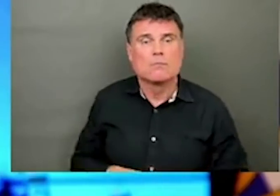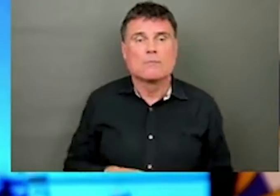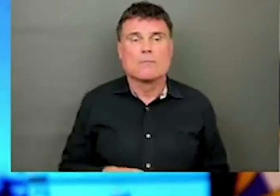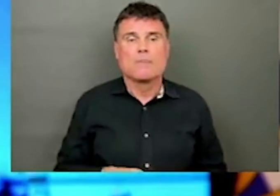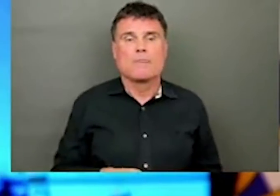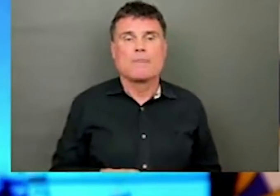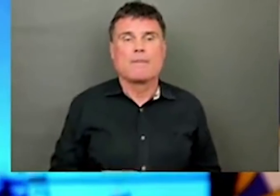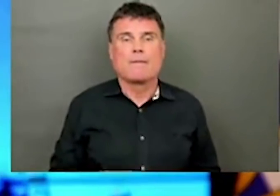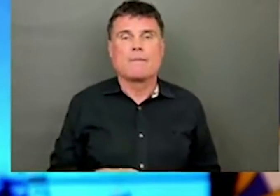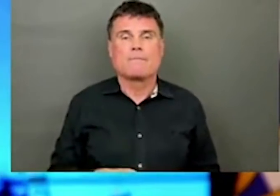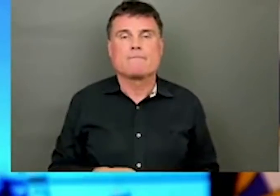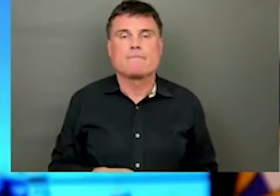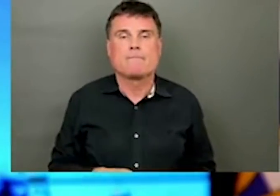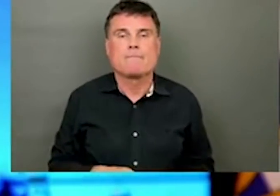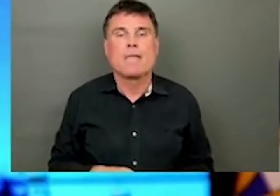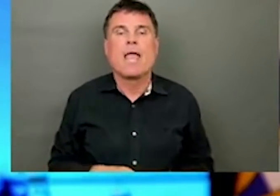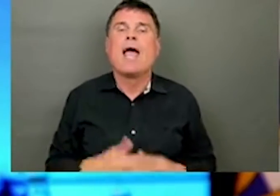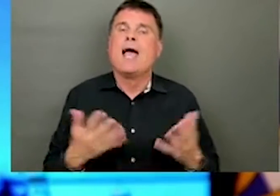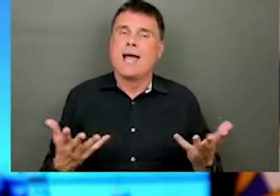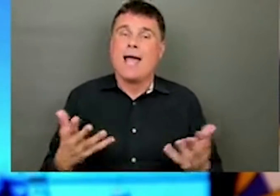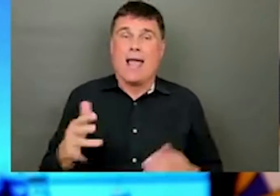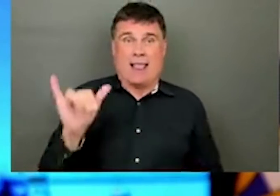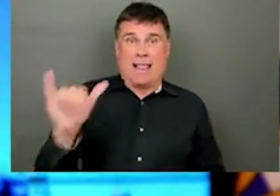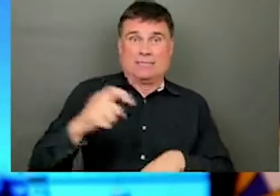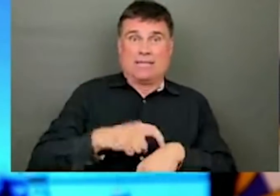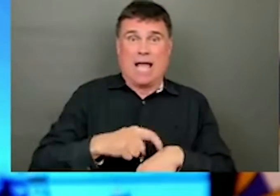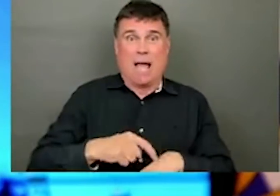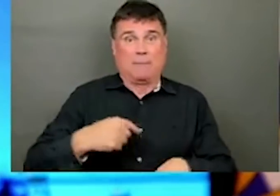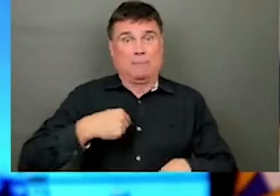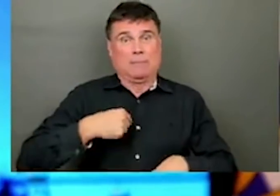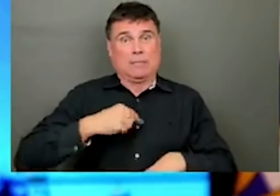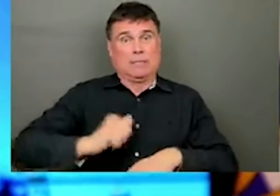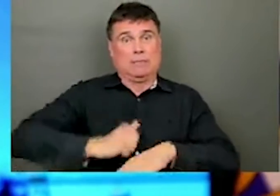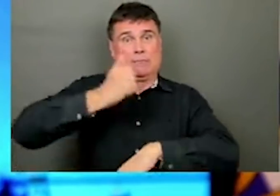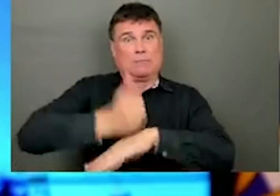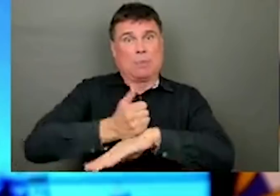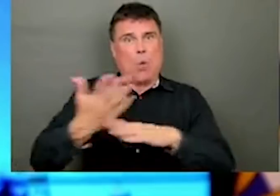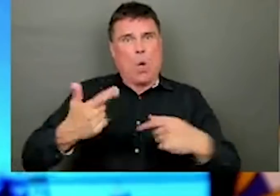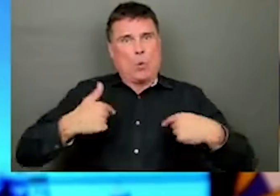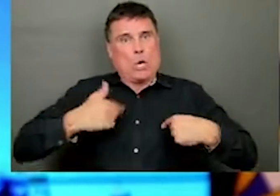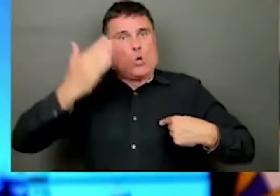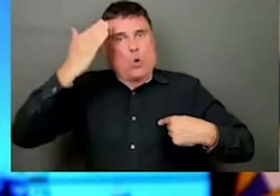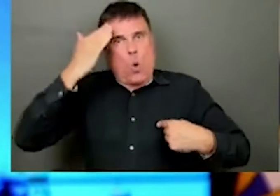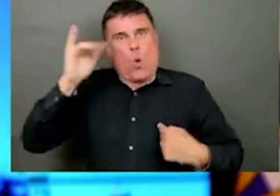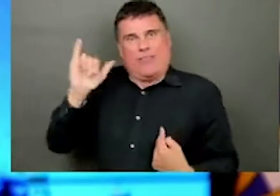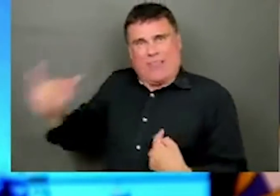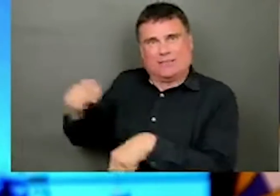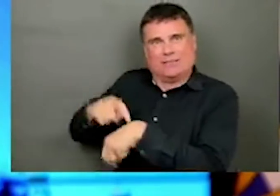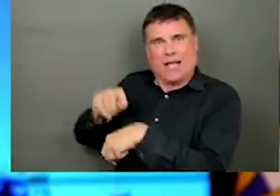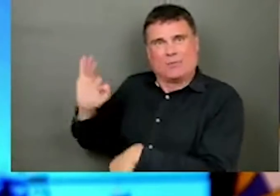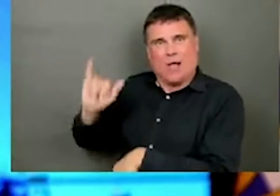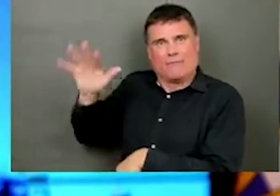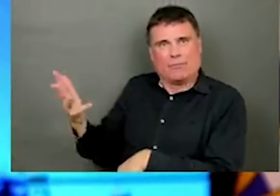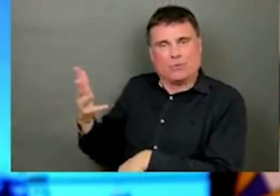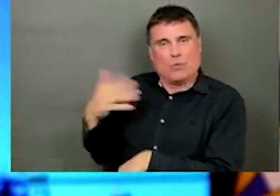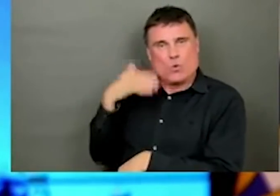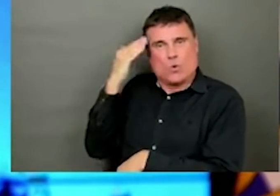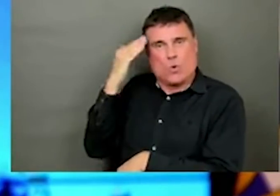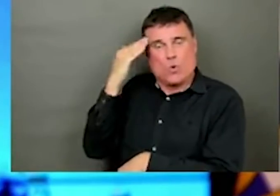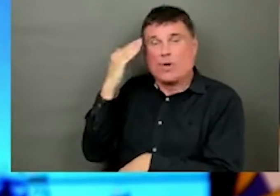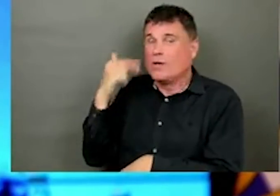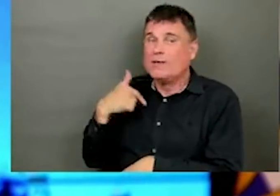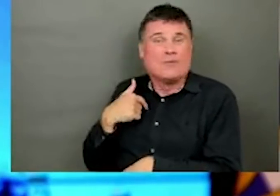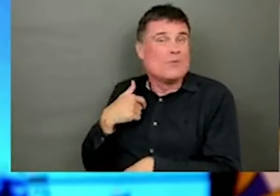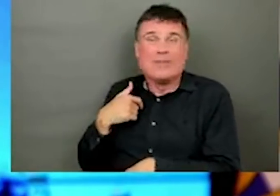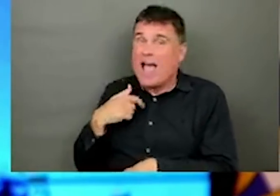account everything that we knew at that time. We say that we're going to be continuously monitoring, changing, adapting as we learn